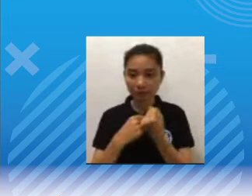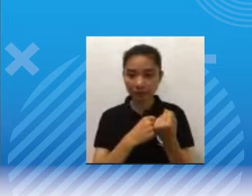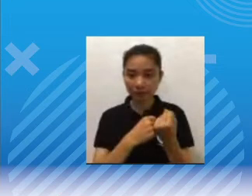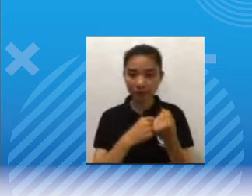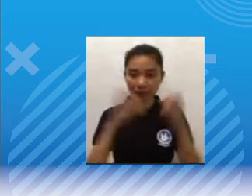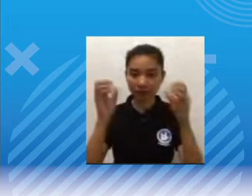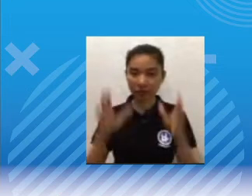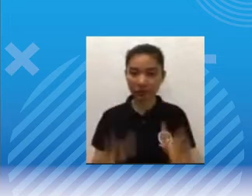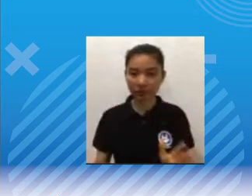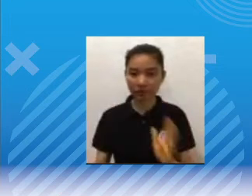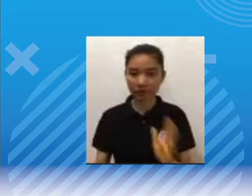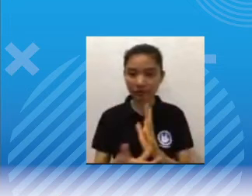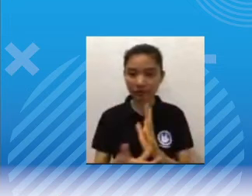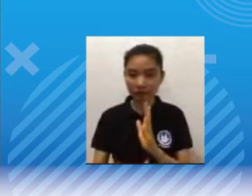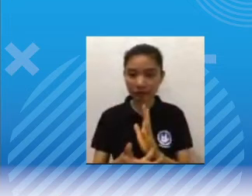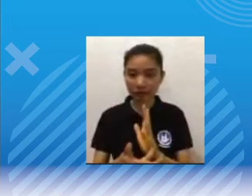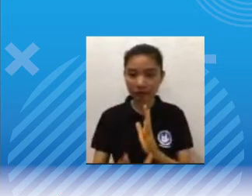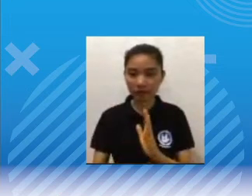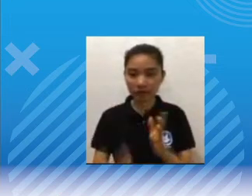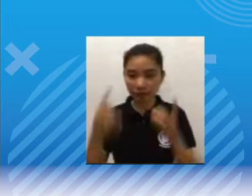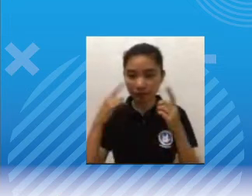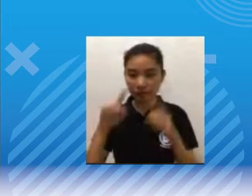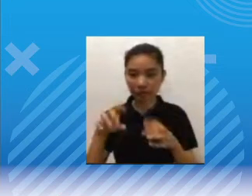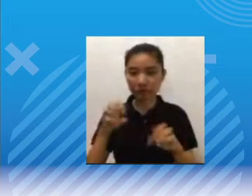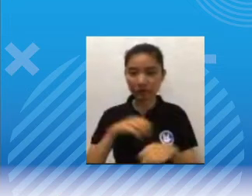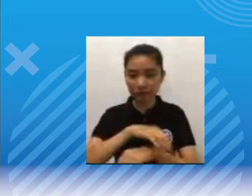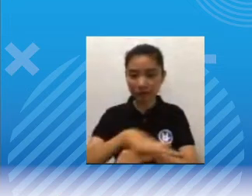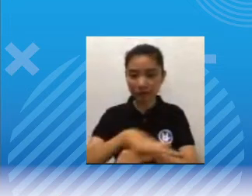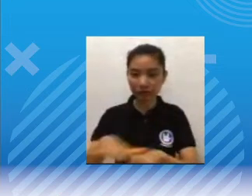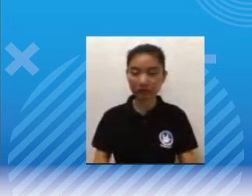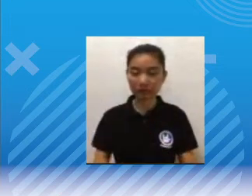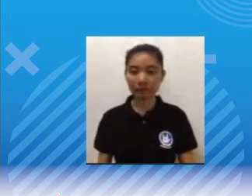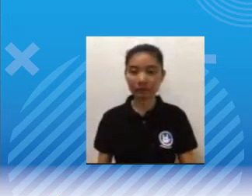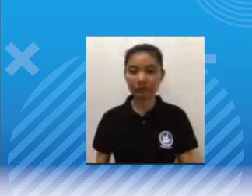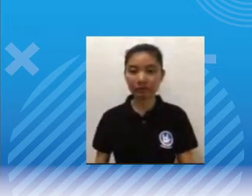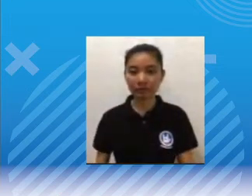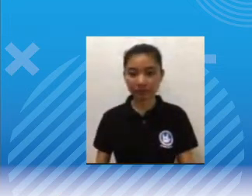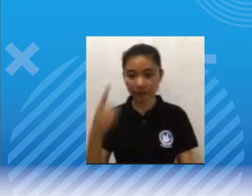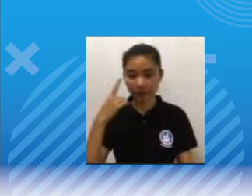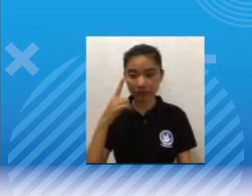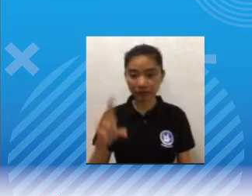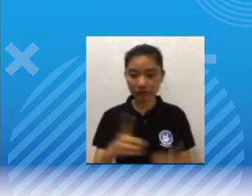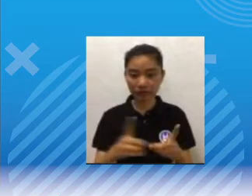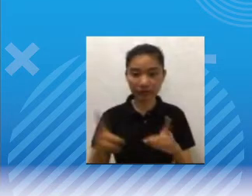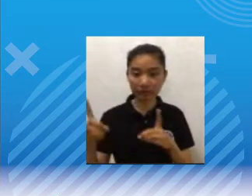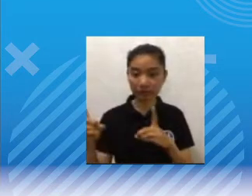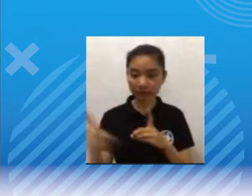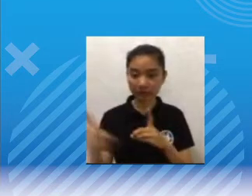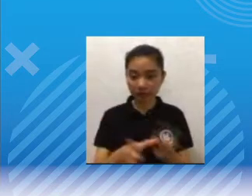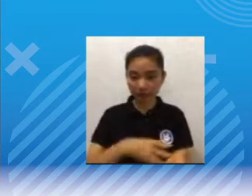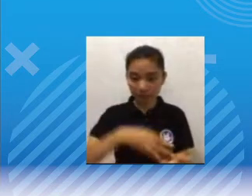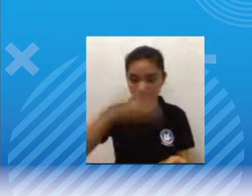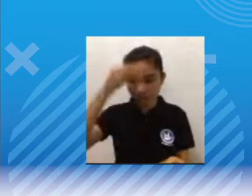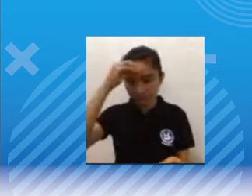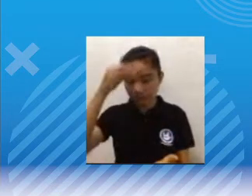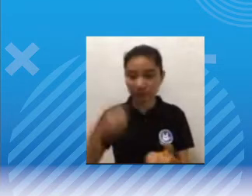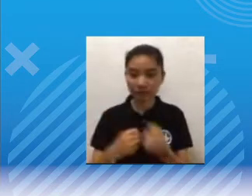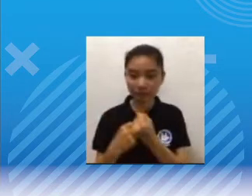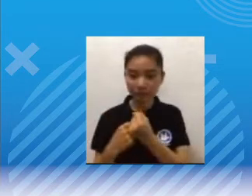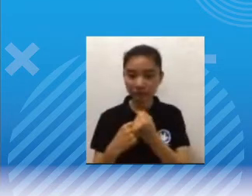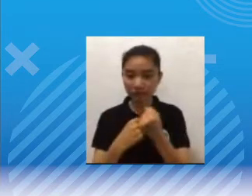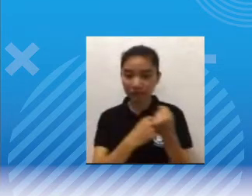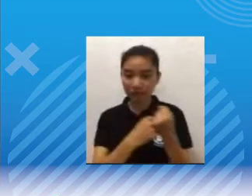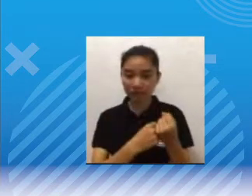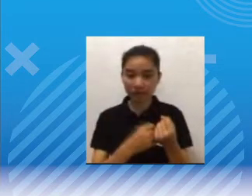teacher effectiveness. Ito yung provision for distance learning. So support for teachers on internet